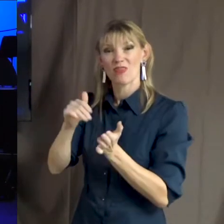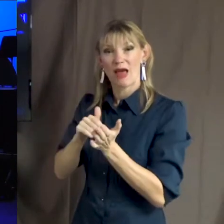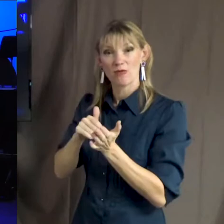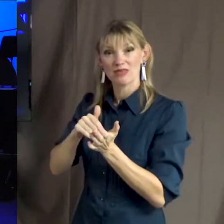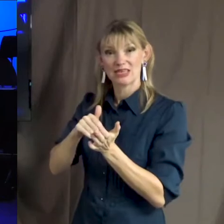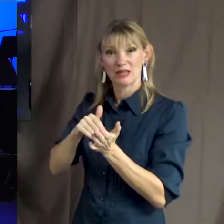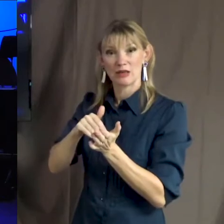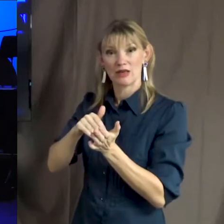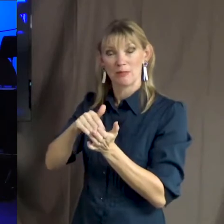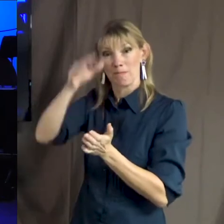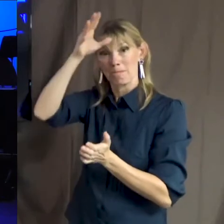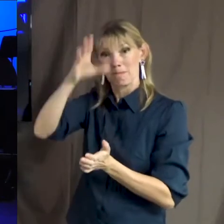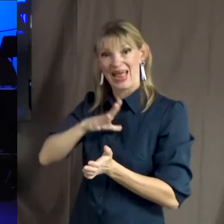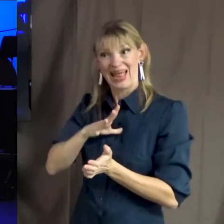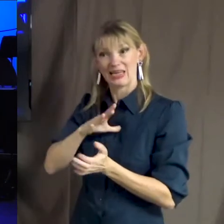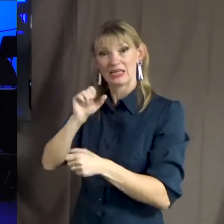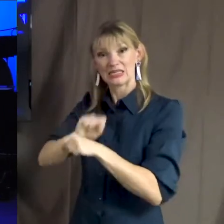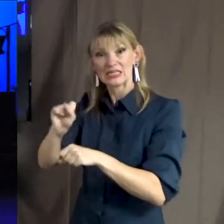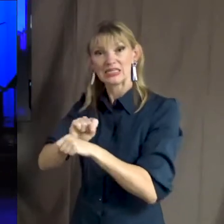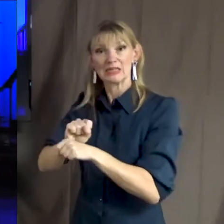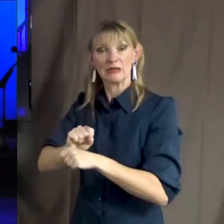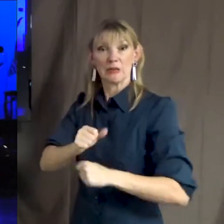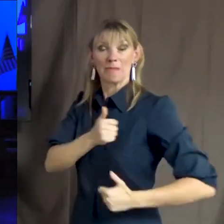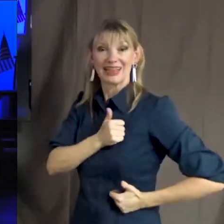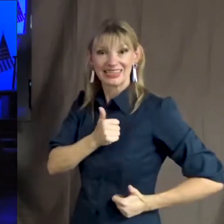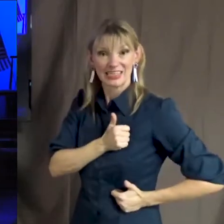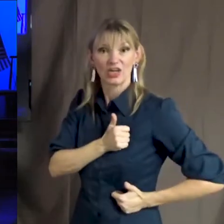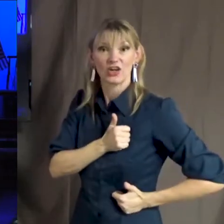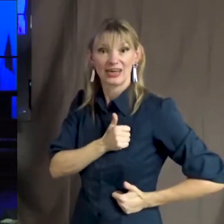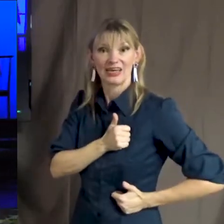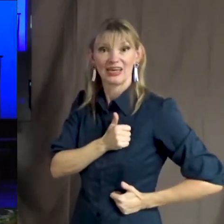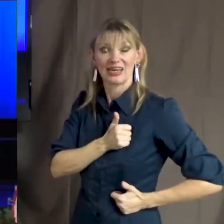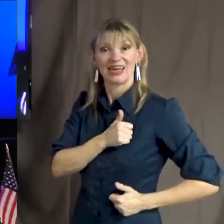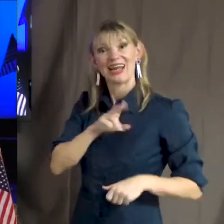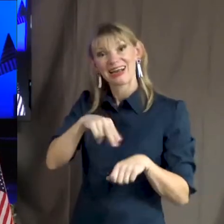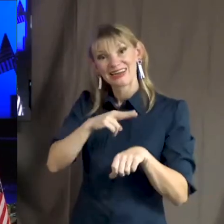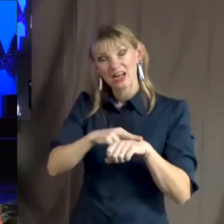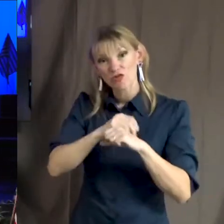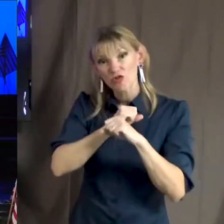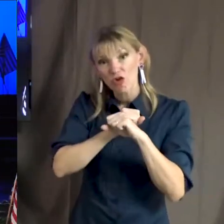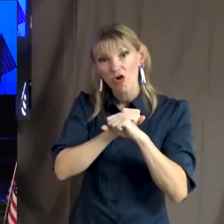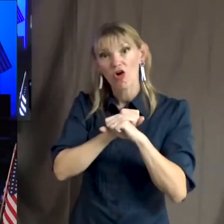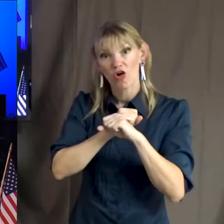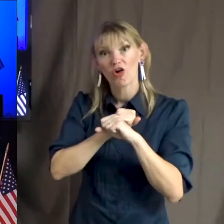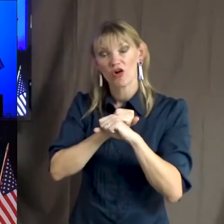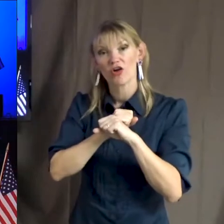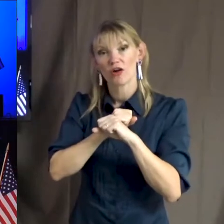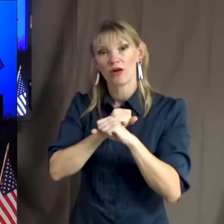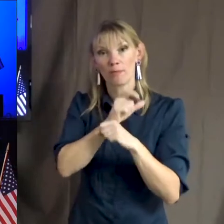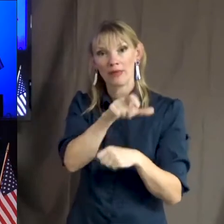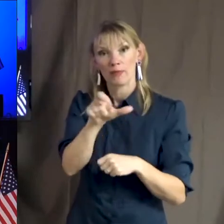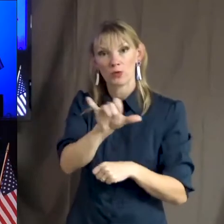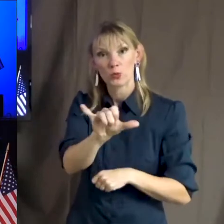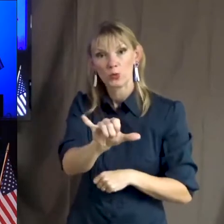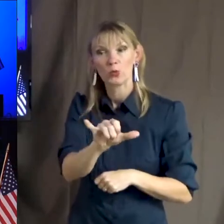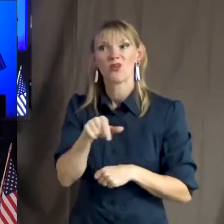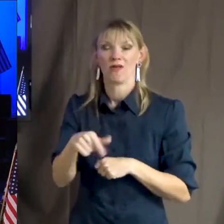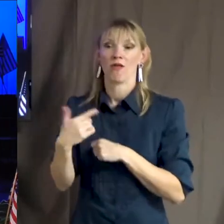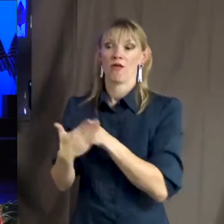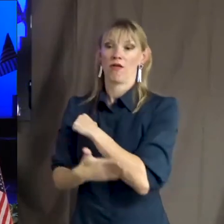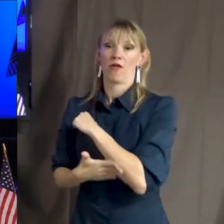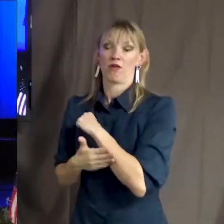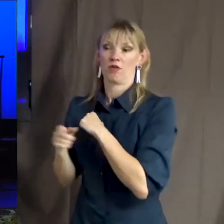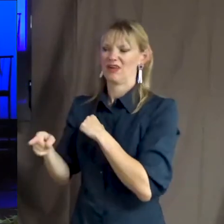were completing their terms in the military, and even beyond that, National Guard service people. This is in a country that was